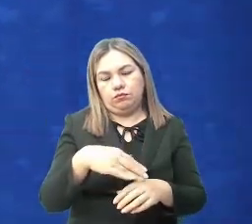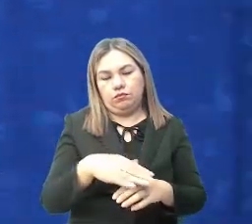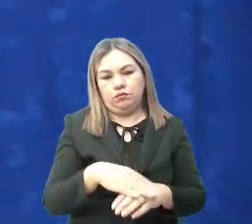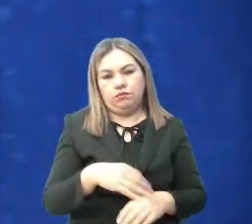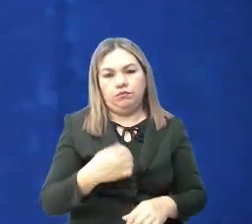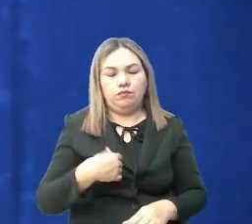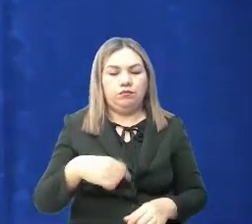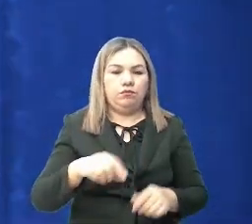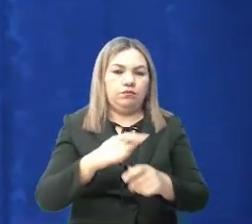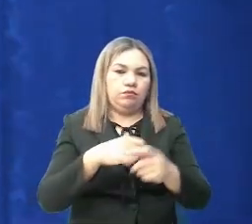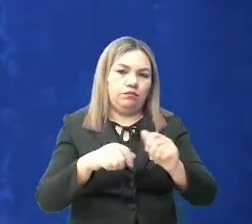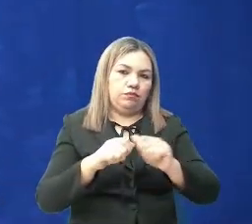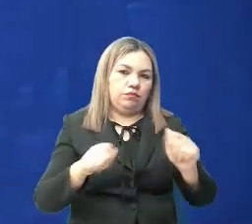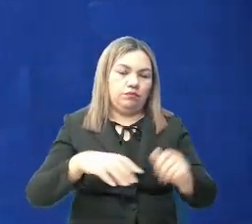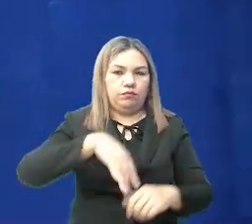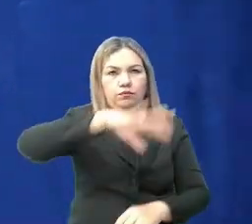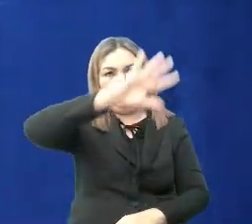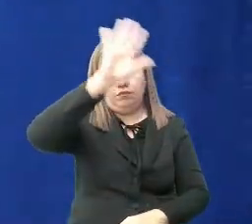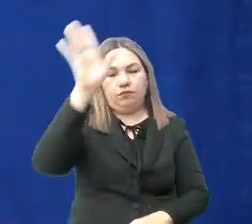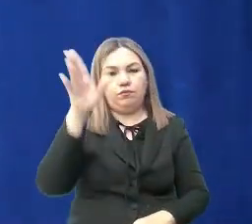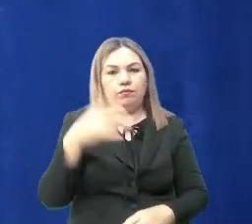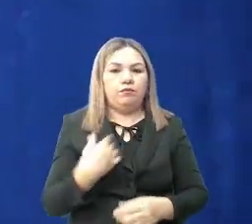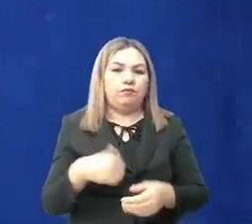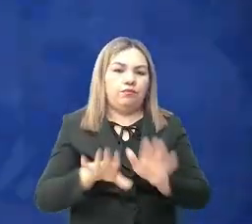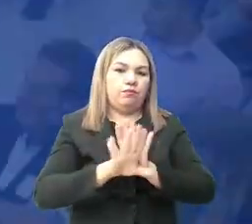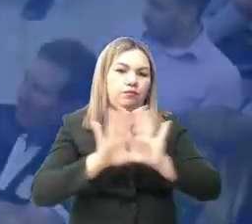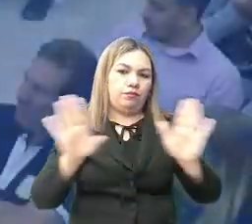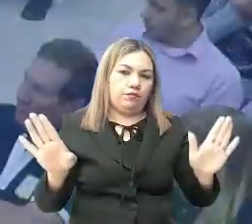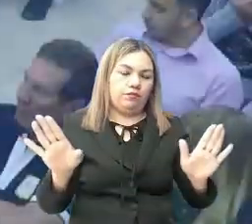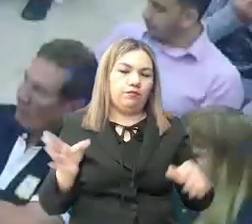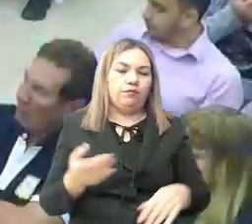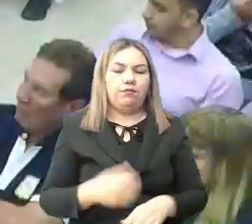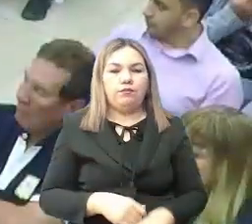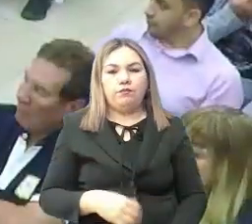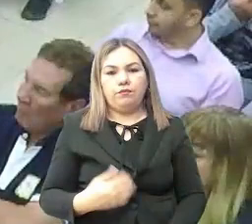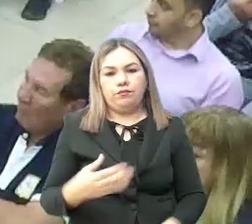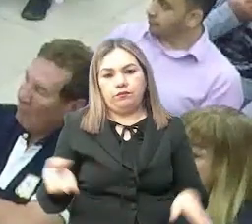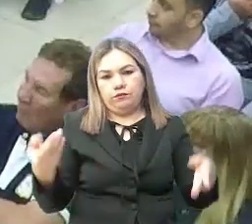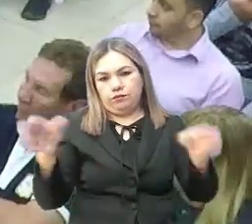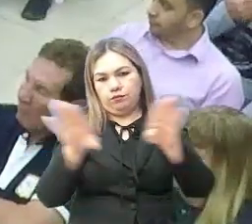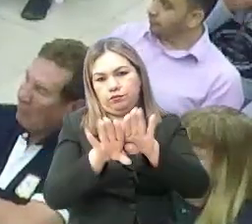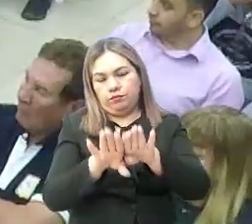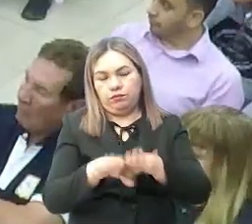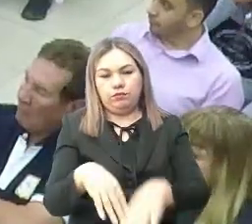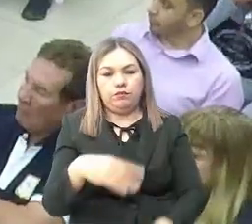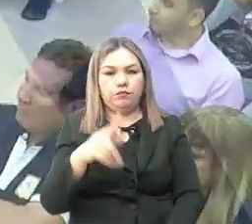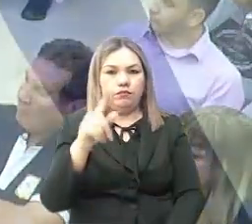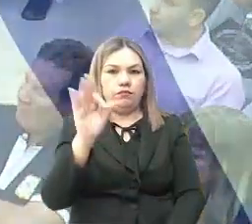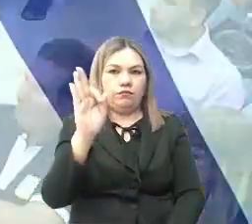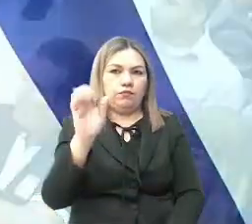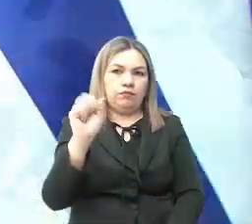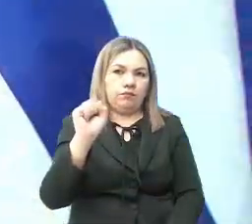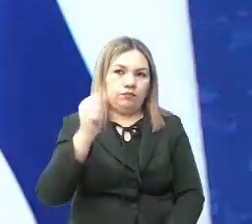of church. Today, the Lord gives me a keys that tie and untie.